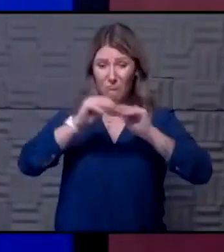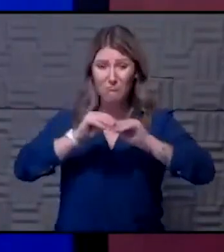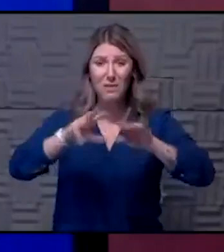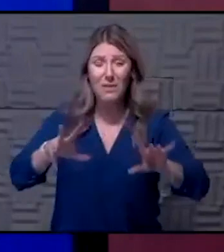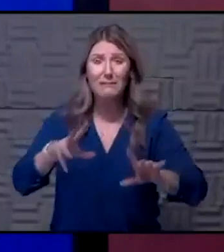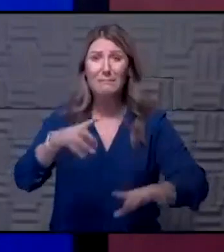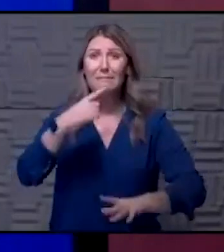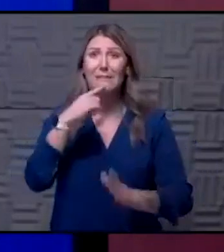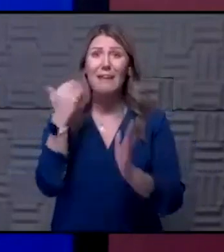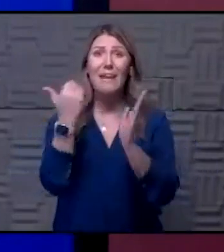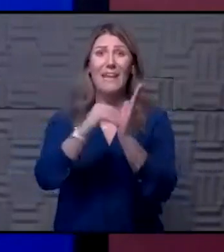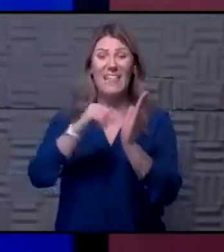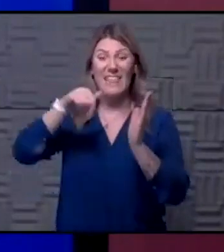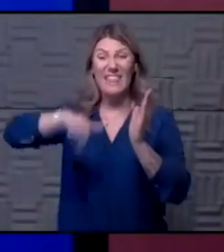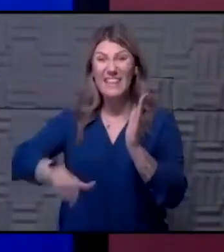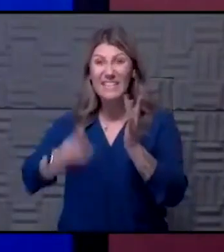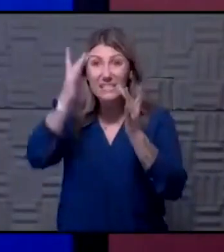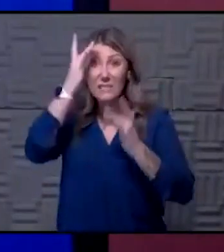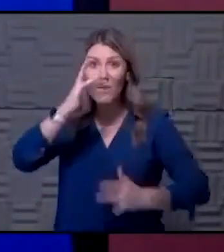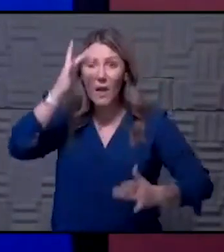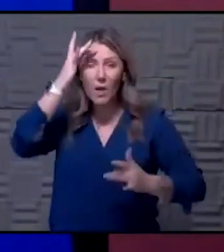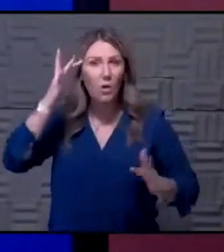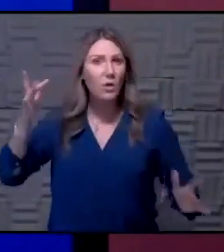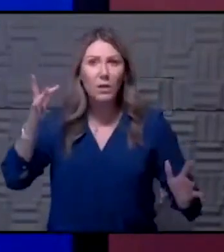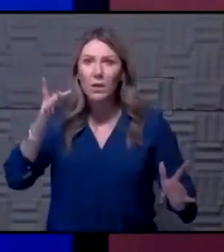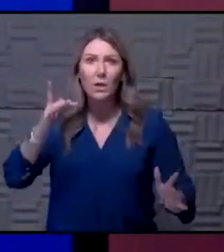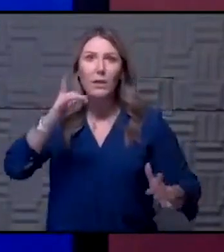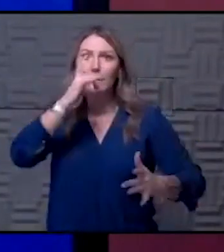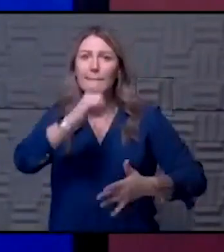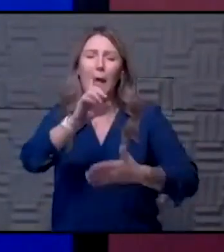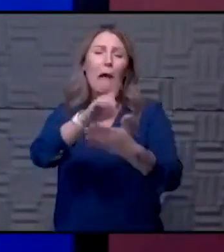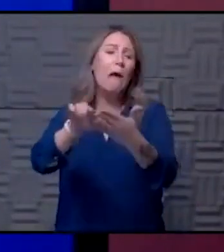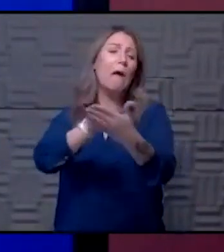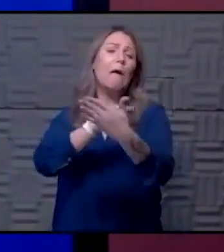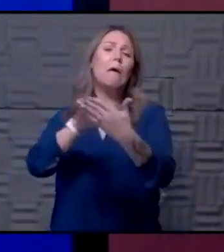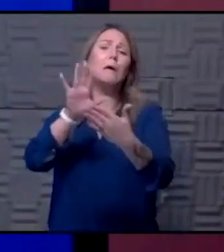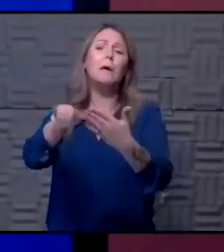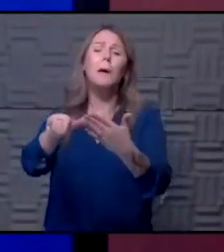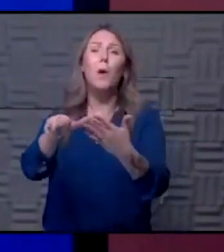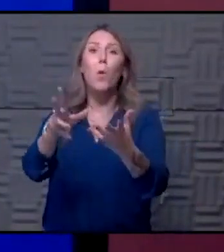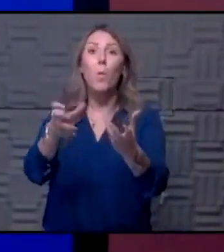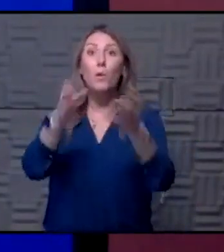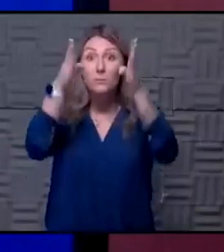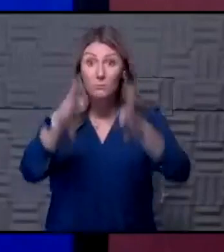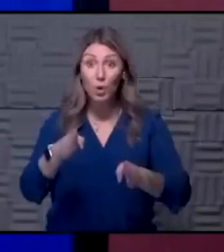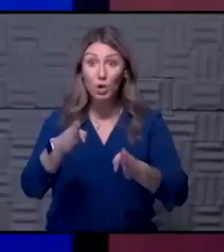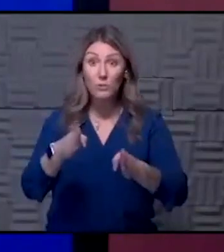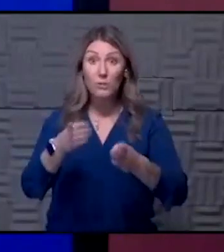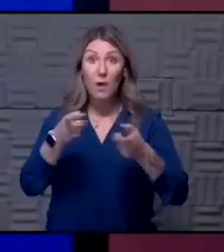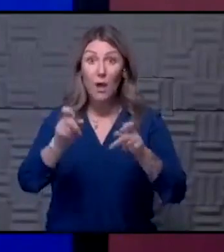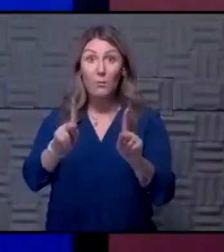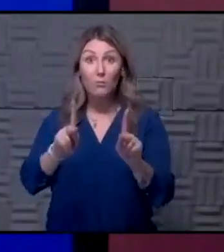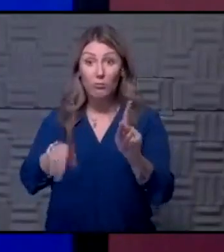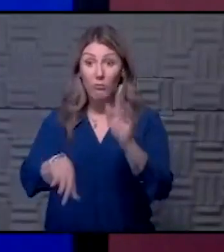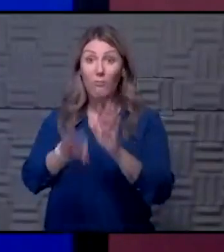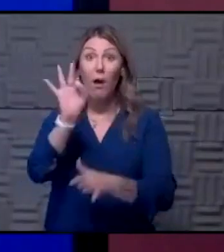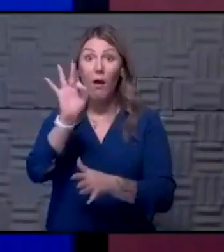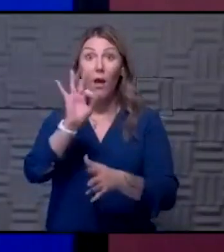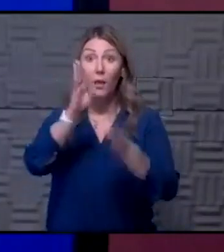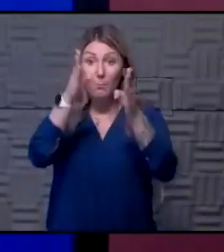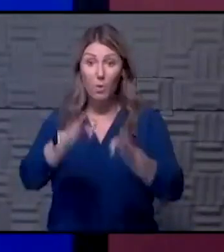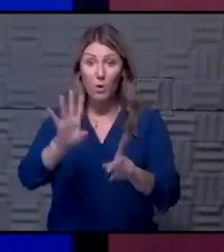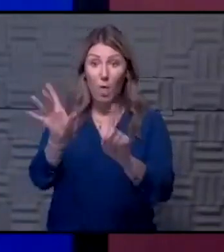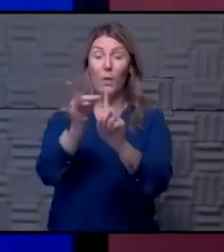this before. This virus, it does not discriminate. The only thing it wants to do is find a host. You give it the opportunity to find a host, it's going to come find